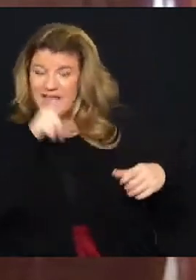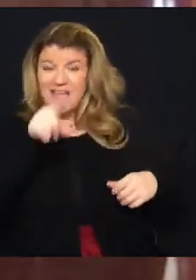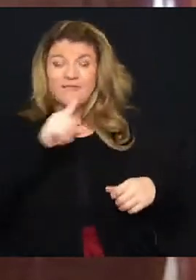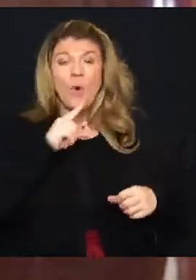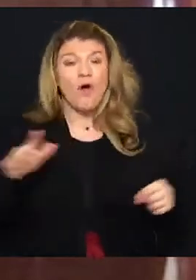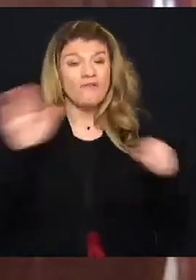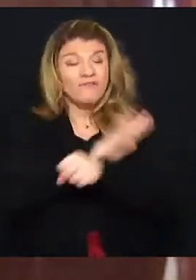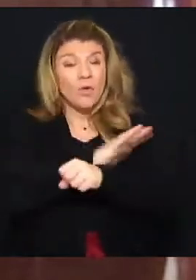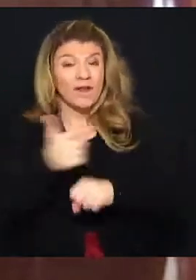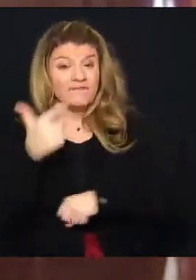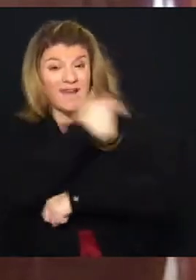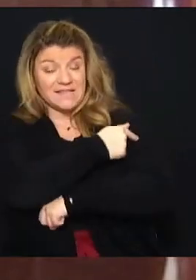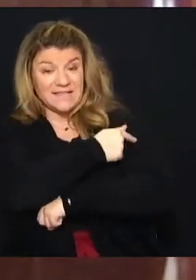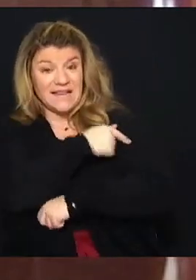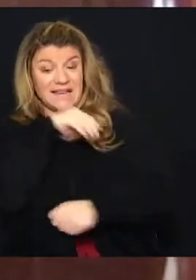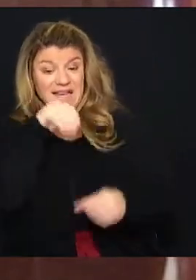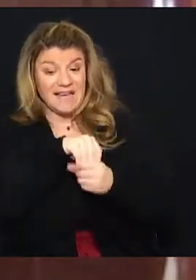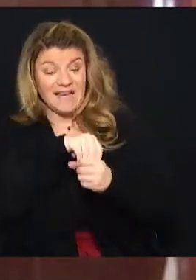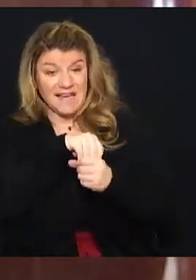fully vaccinated